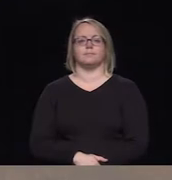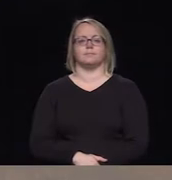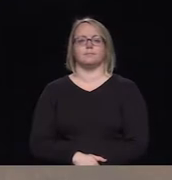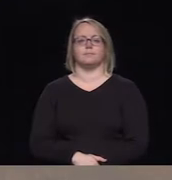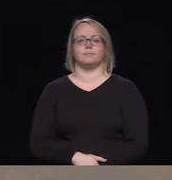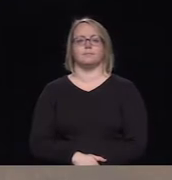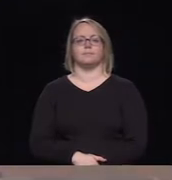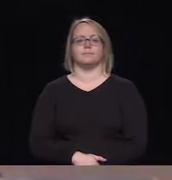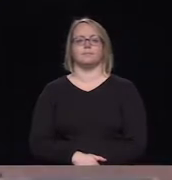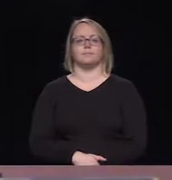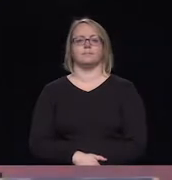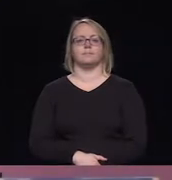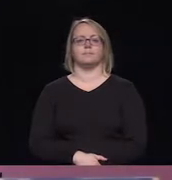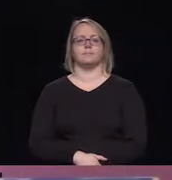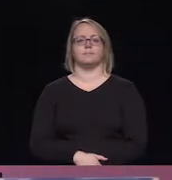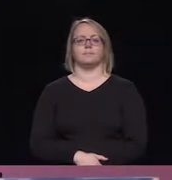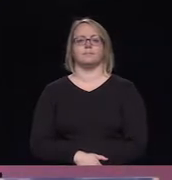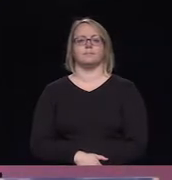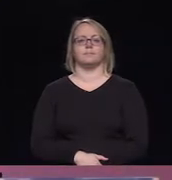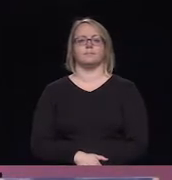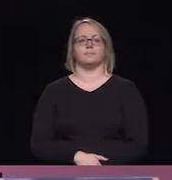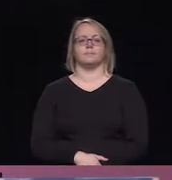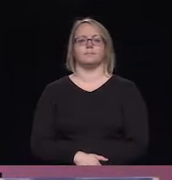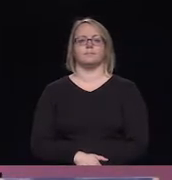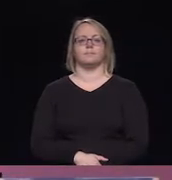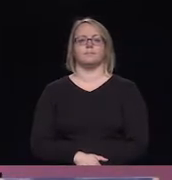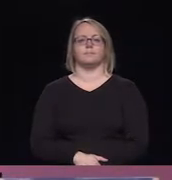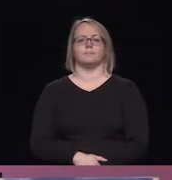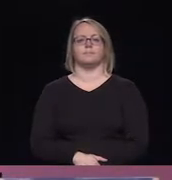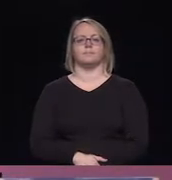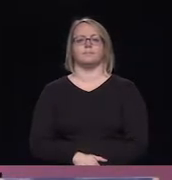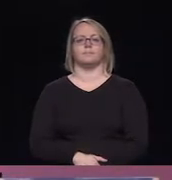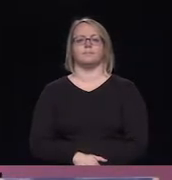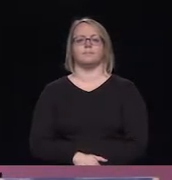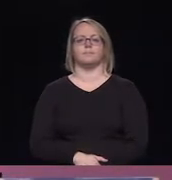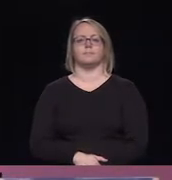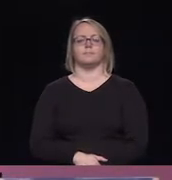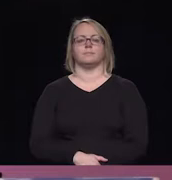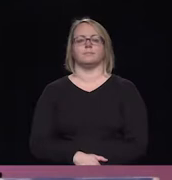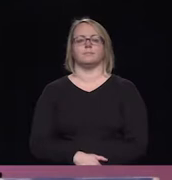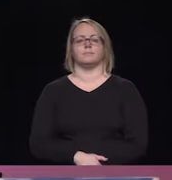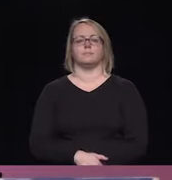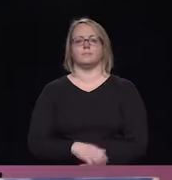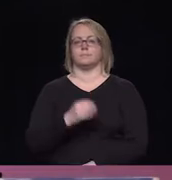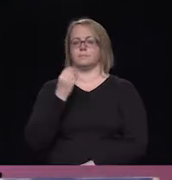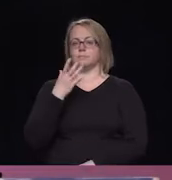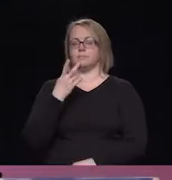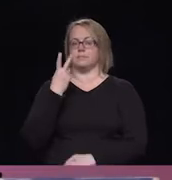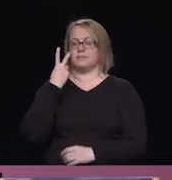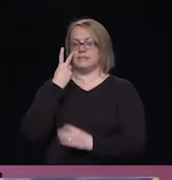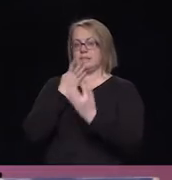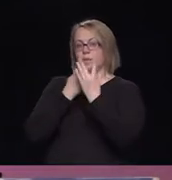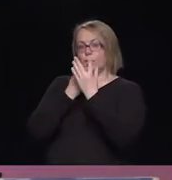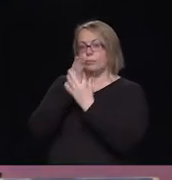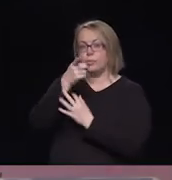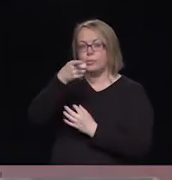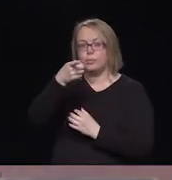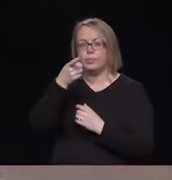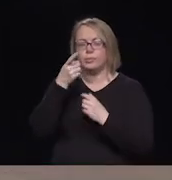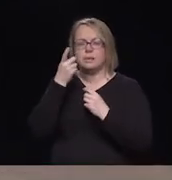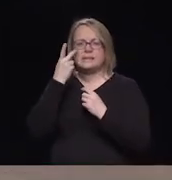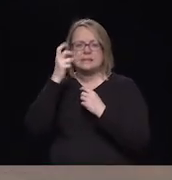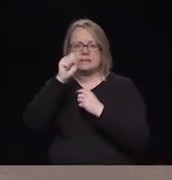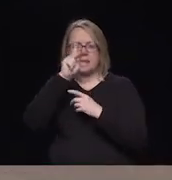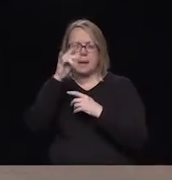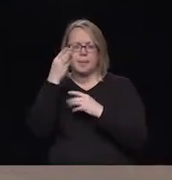it's a little bit transparent and it's not that solid. did a gentle and you see through the paint a little bit and that gives it a